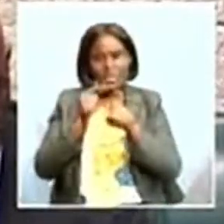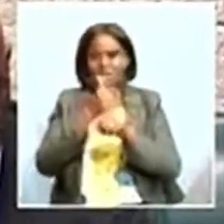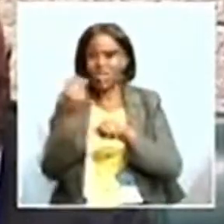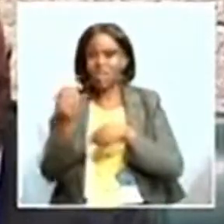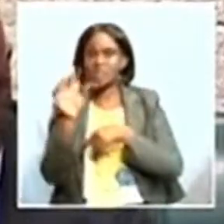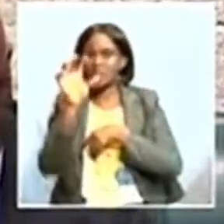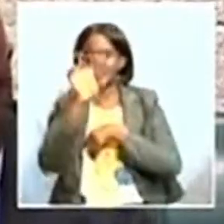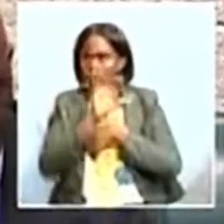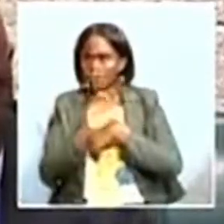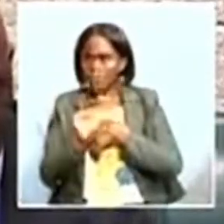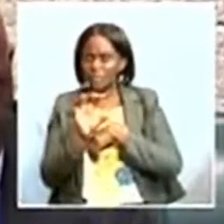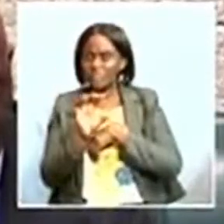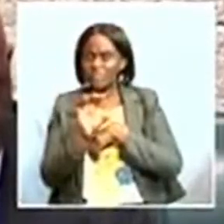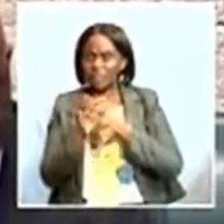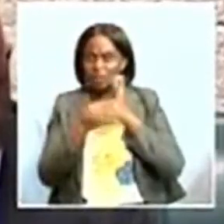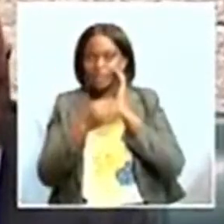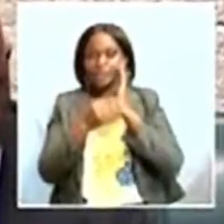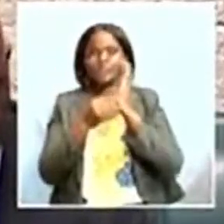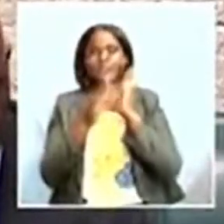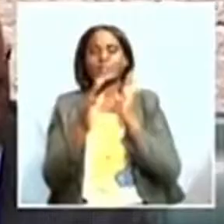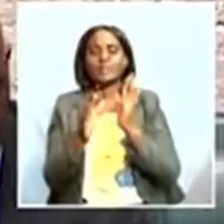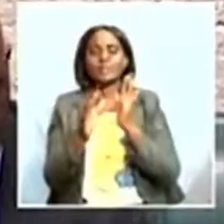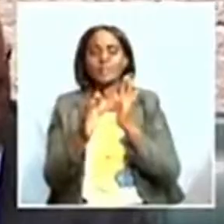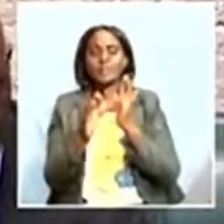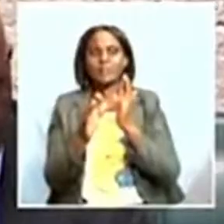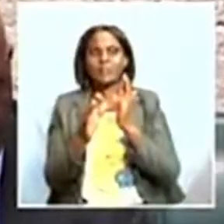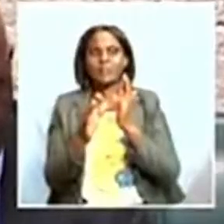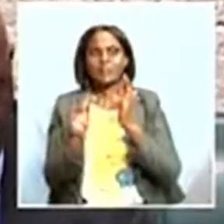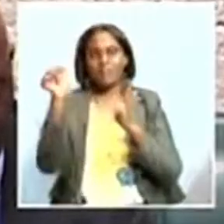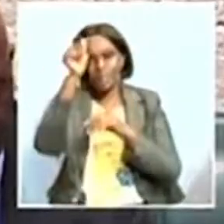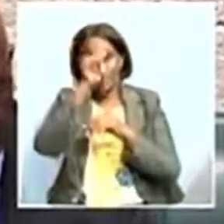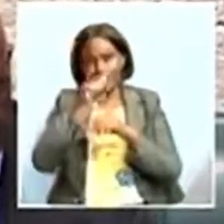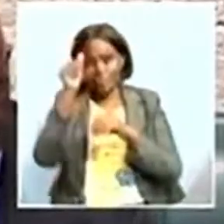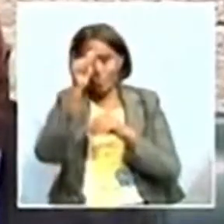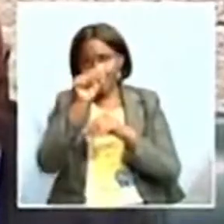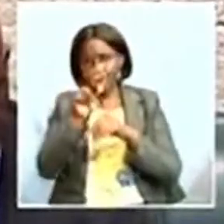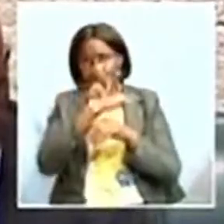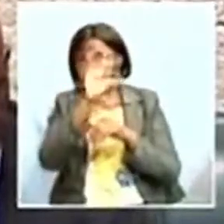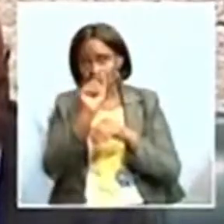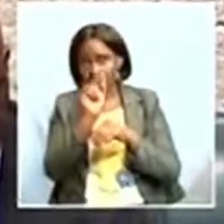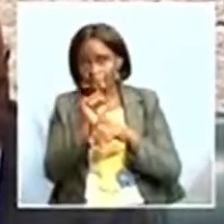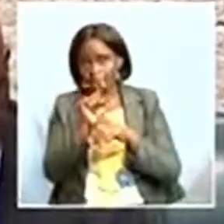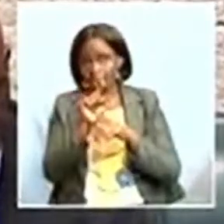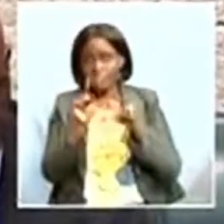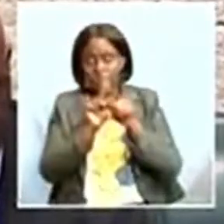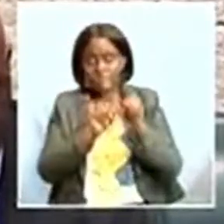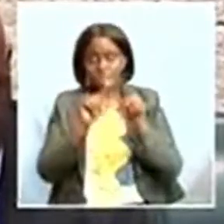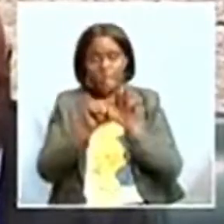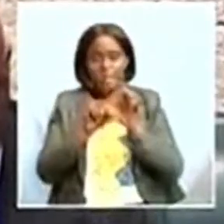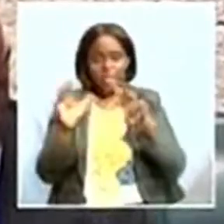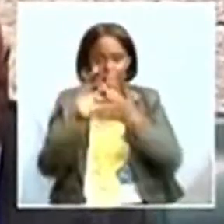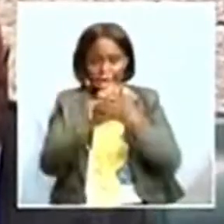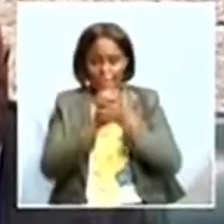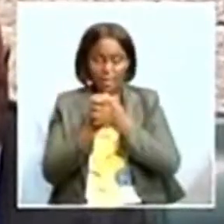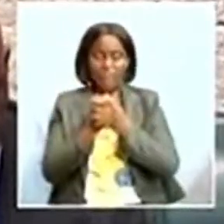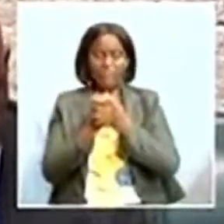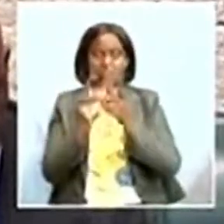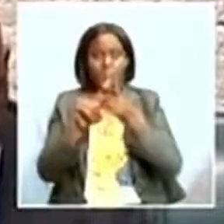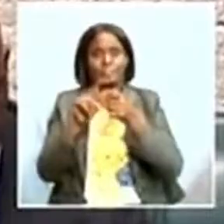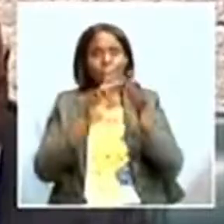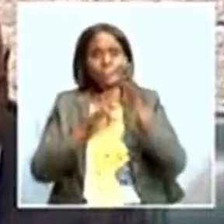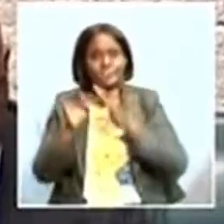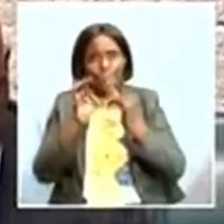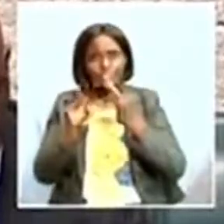regional leaders of Africa in an alliance,